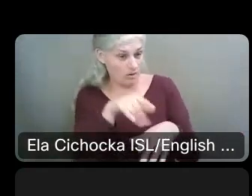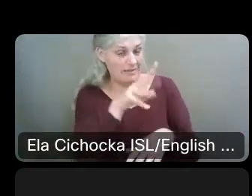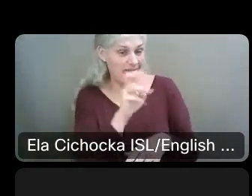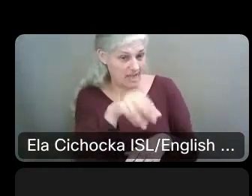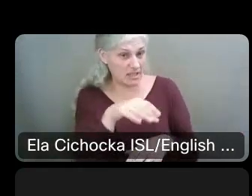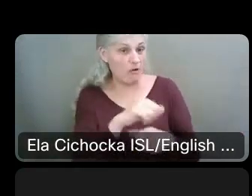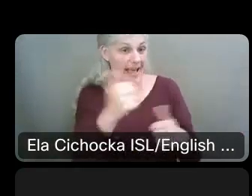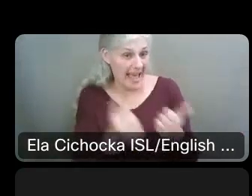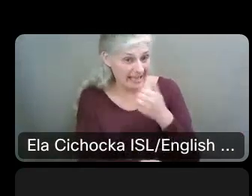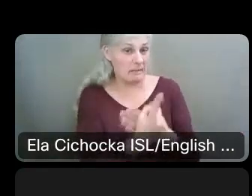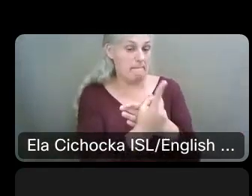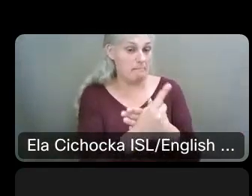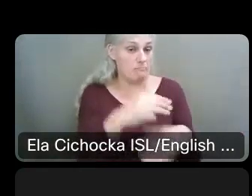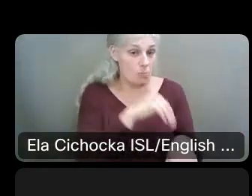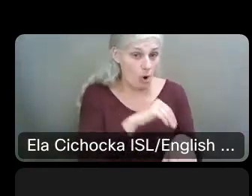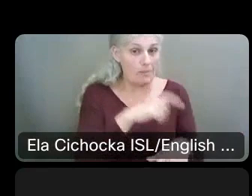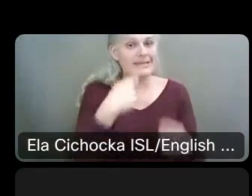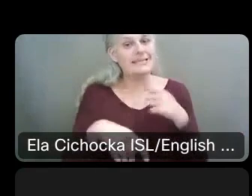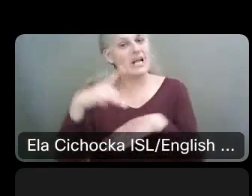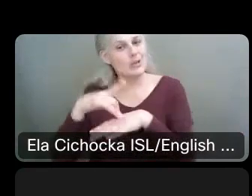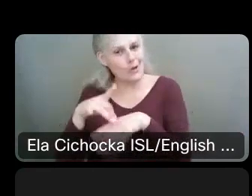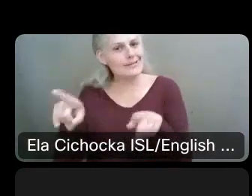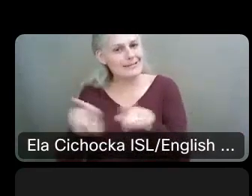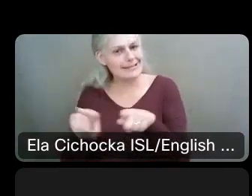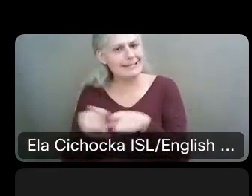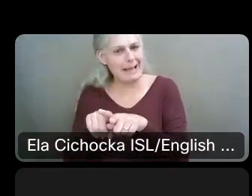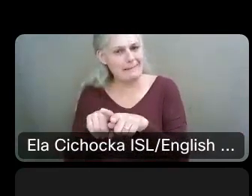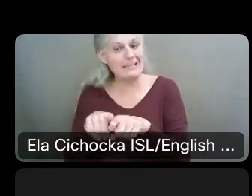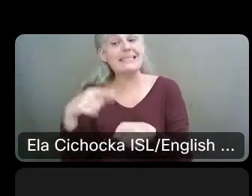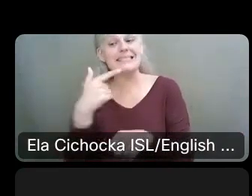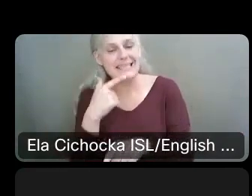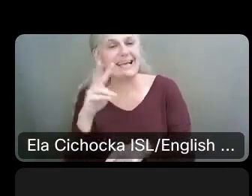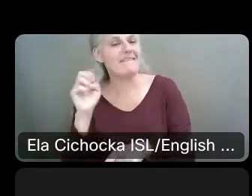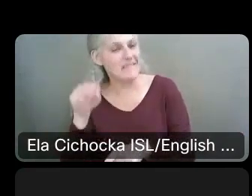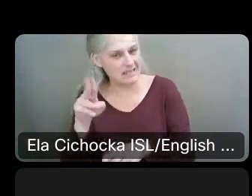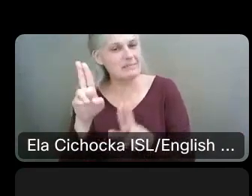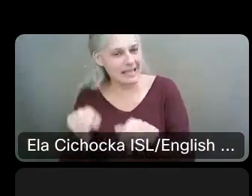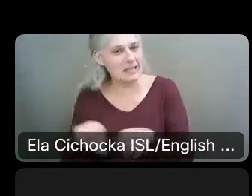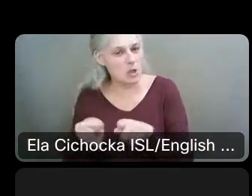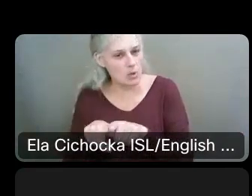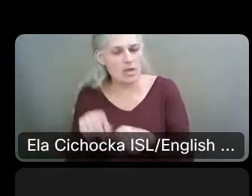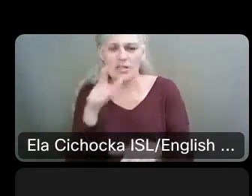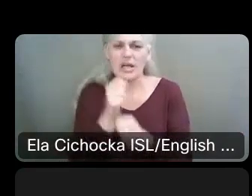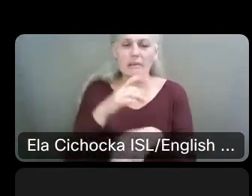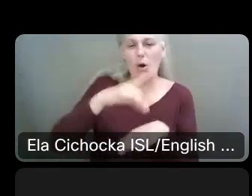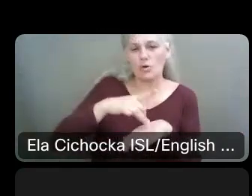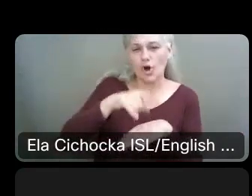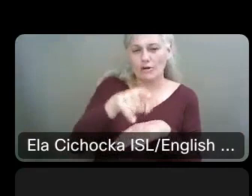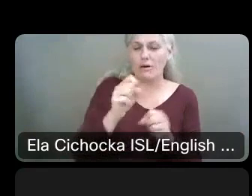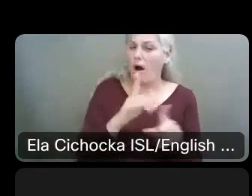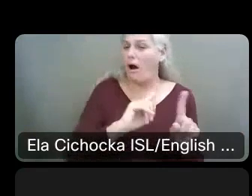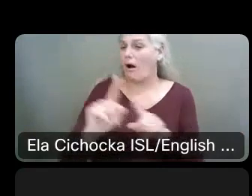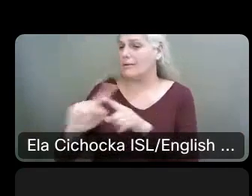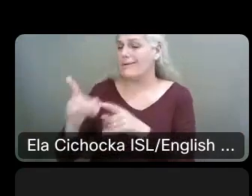mistakes, doctors are wounded by the same errors. They are the second victims. Now, he was talking about doctors, but this applies to all